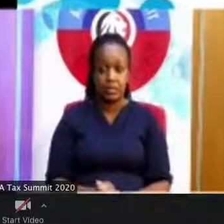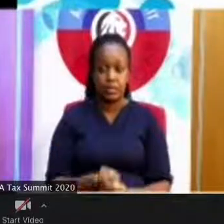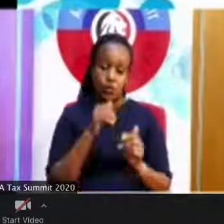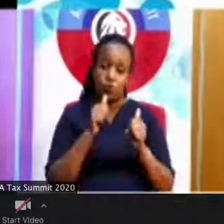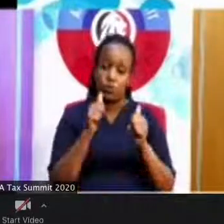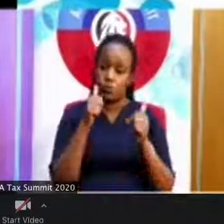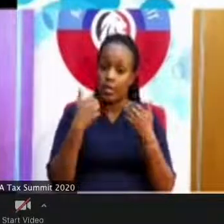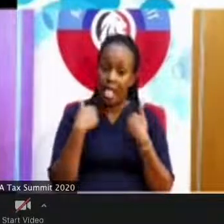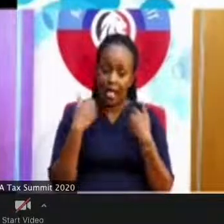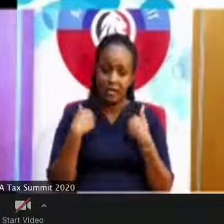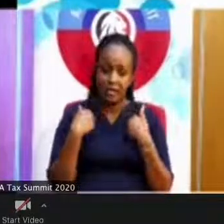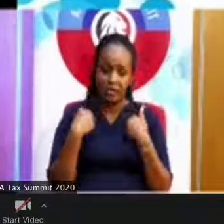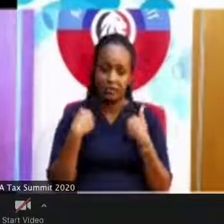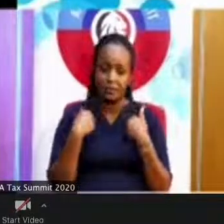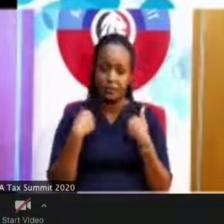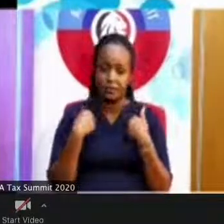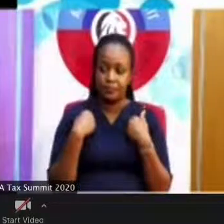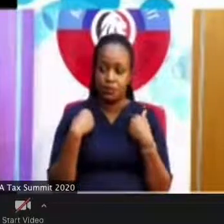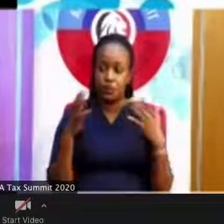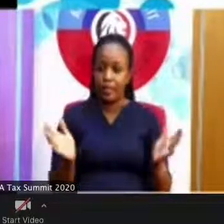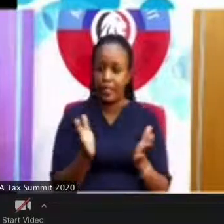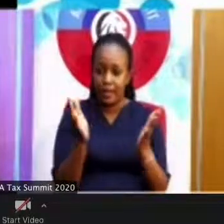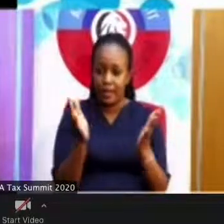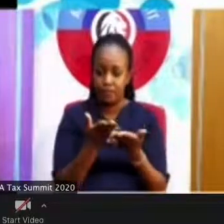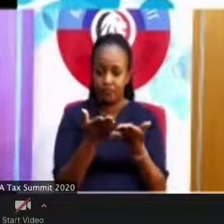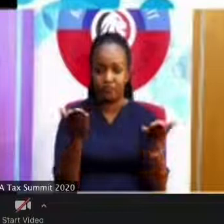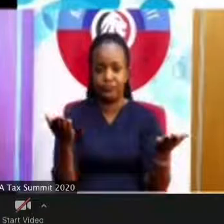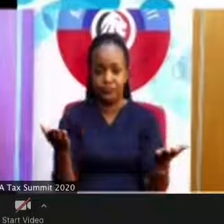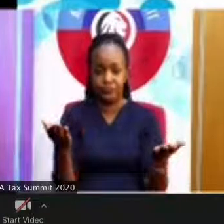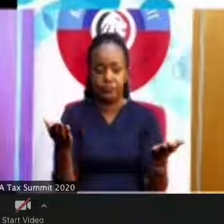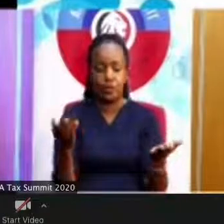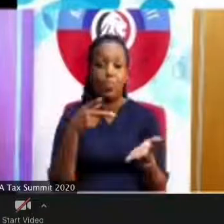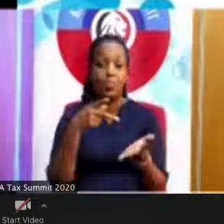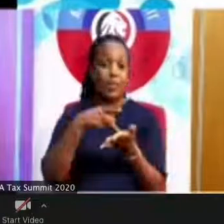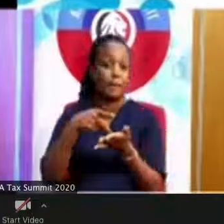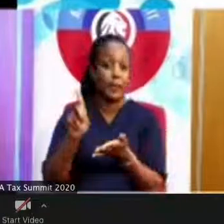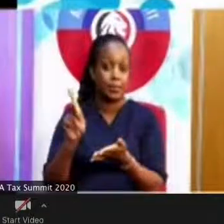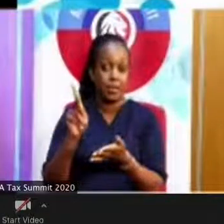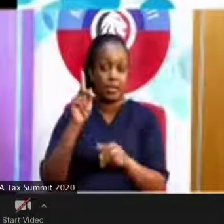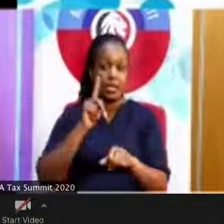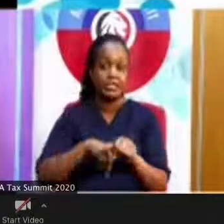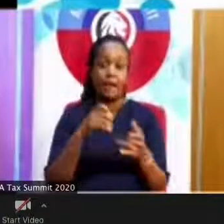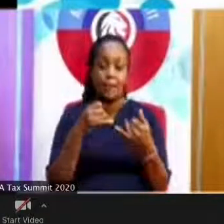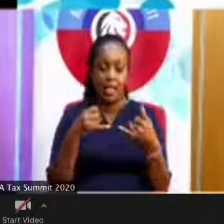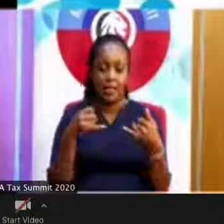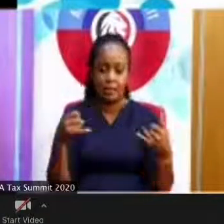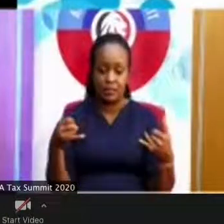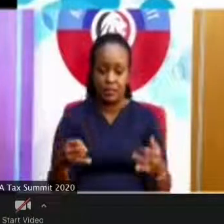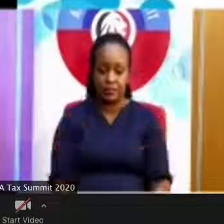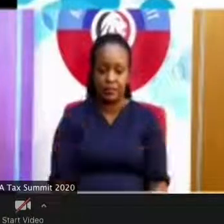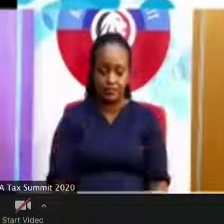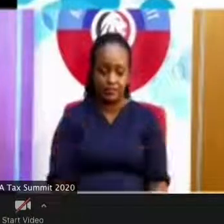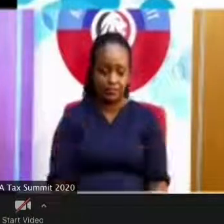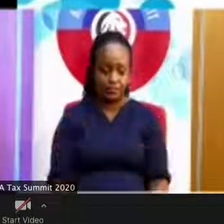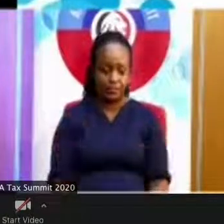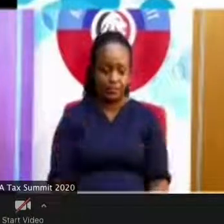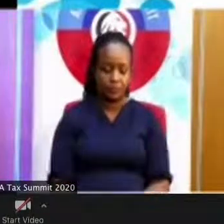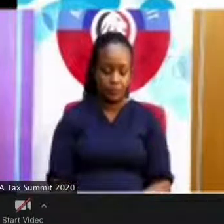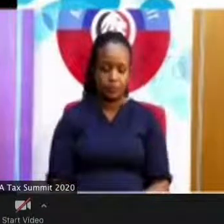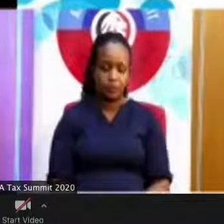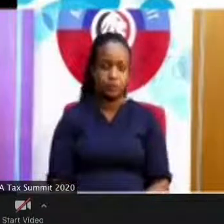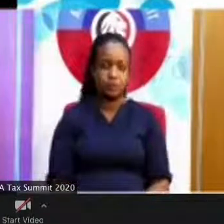push back the timing for payment timelines. We